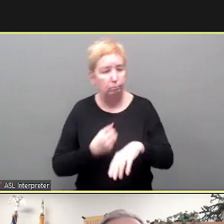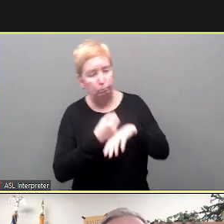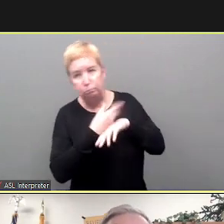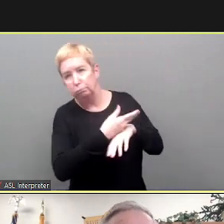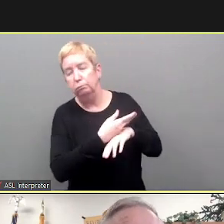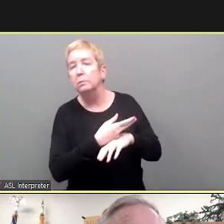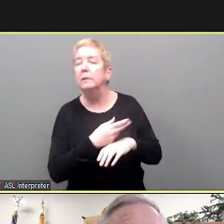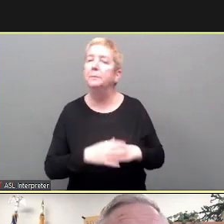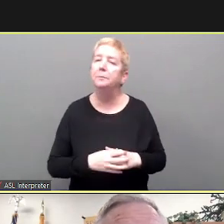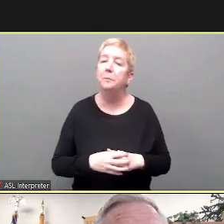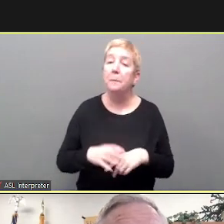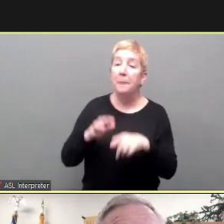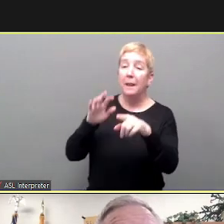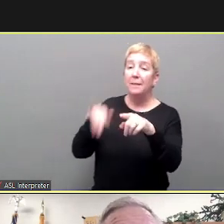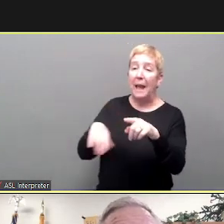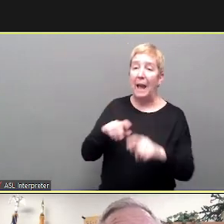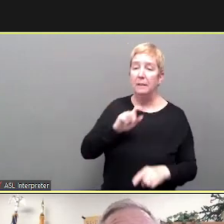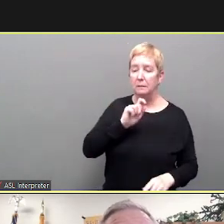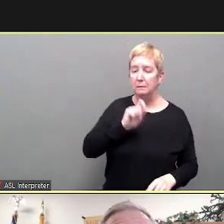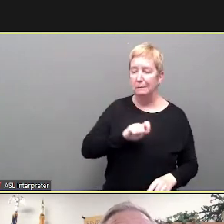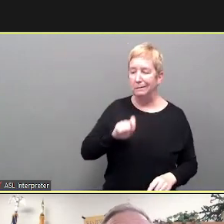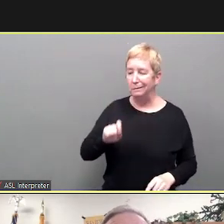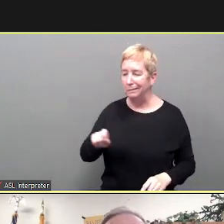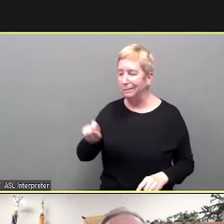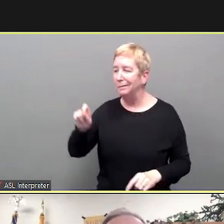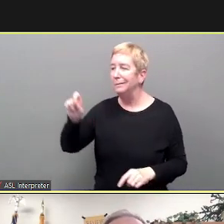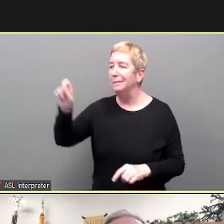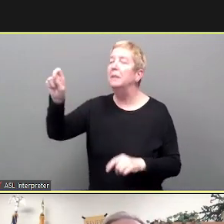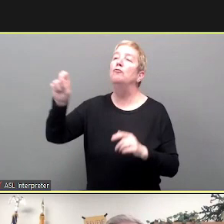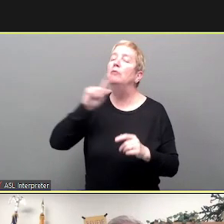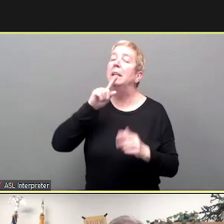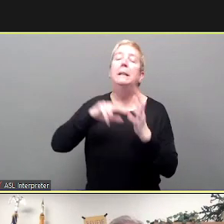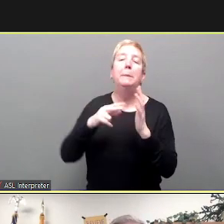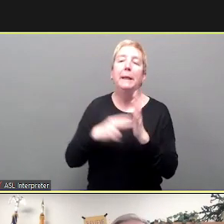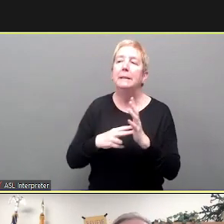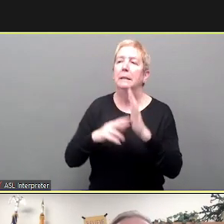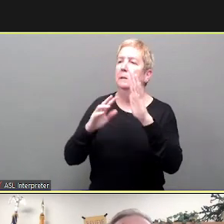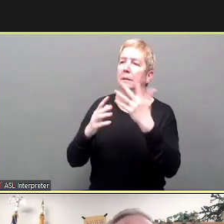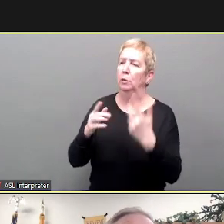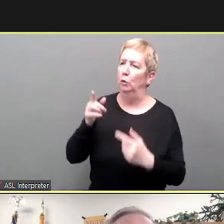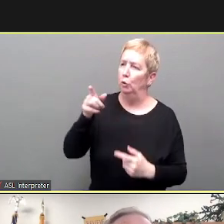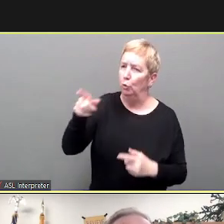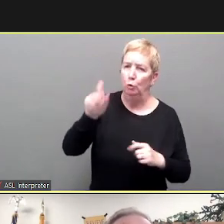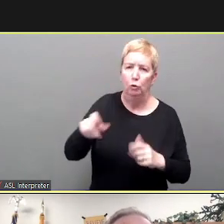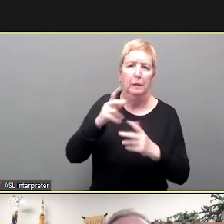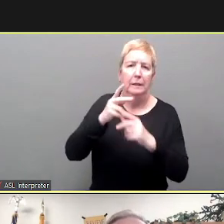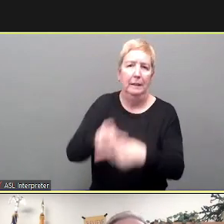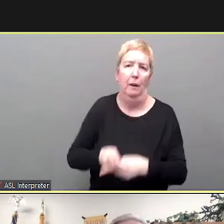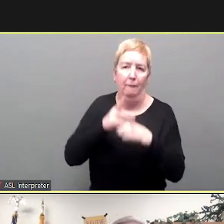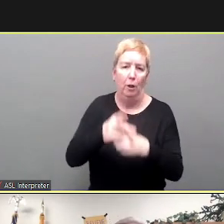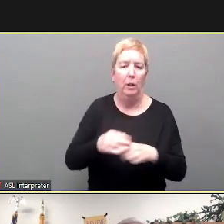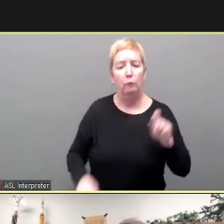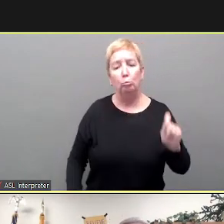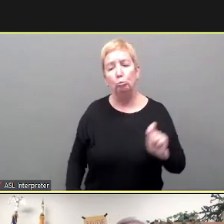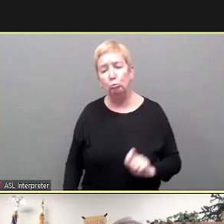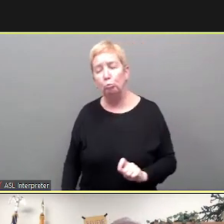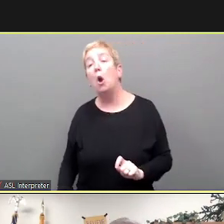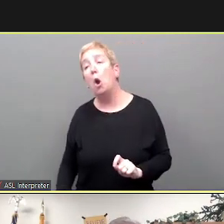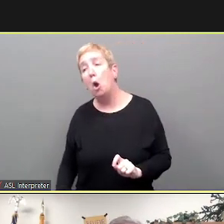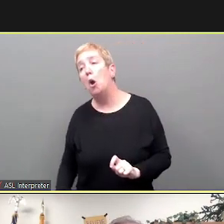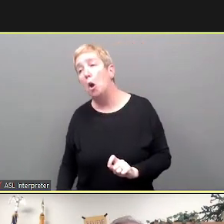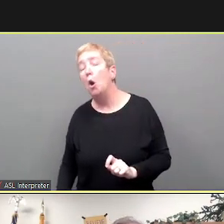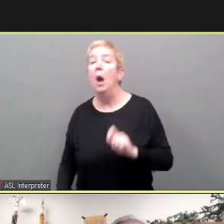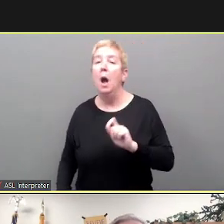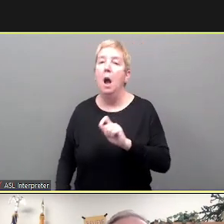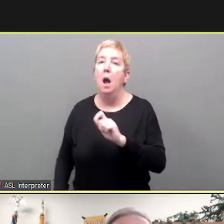say this dotted line is how careful people should be in the midst of a pandemic. And, if the line is low, then we can